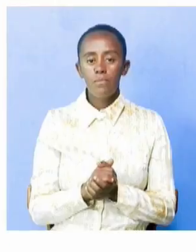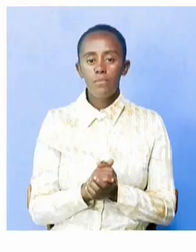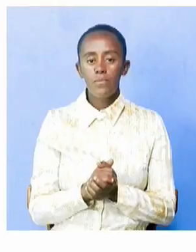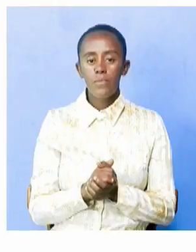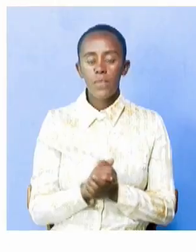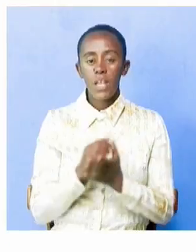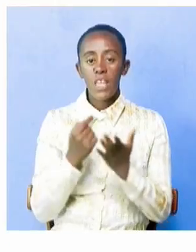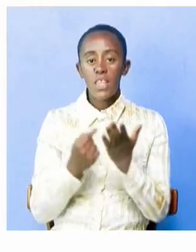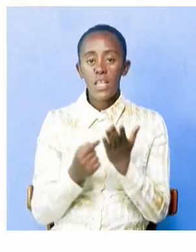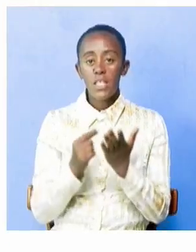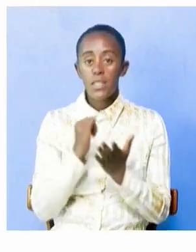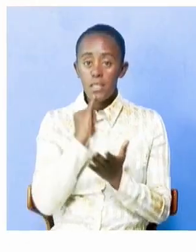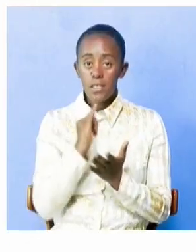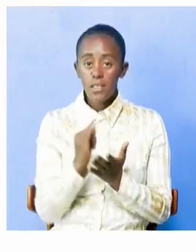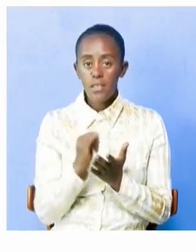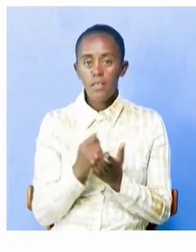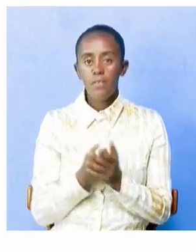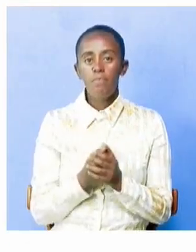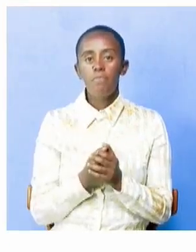is